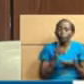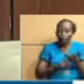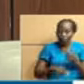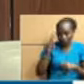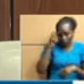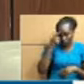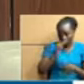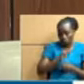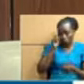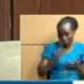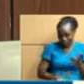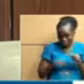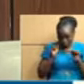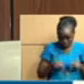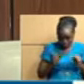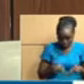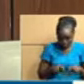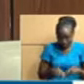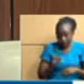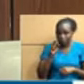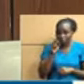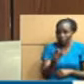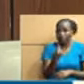do today, first of all,